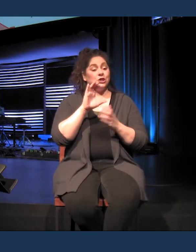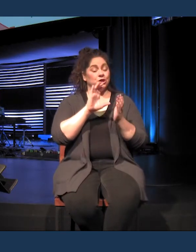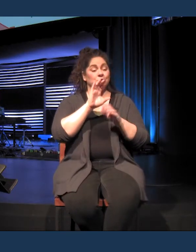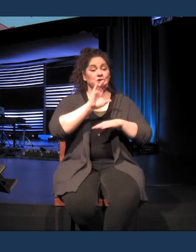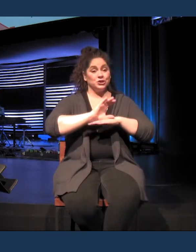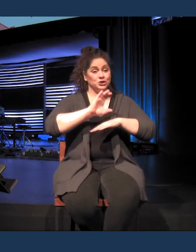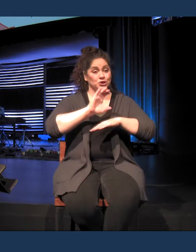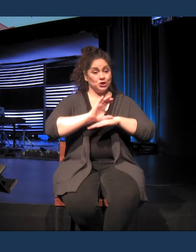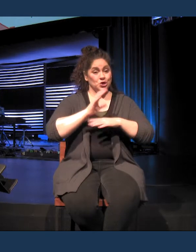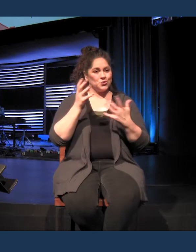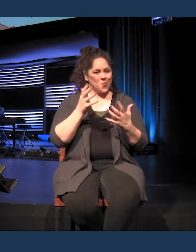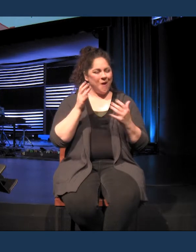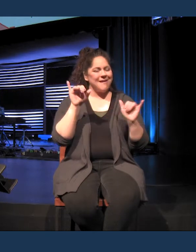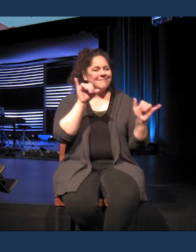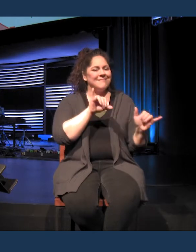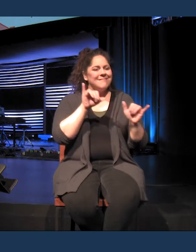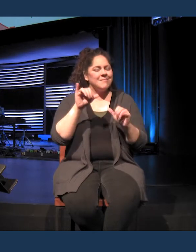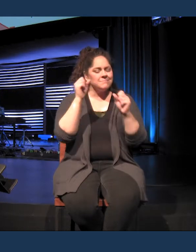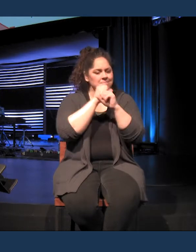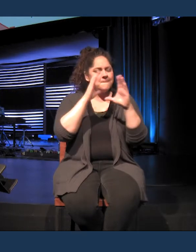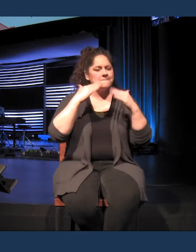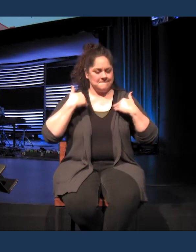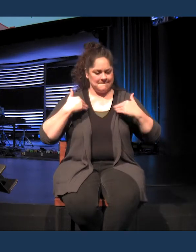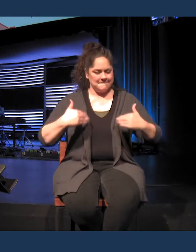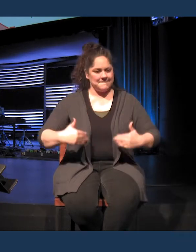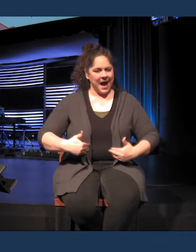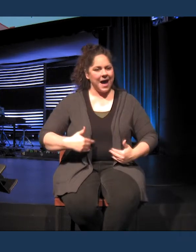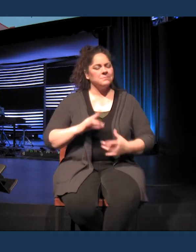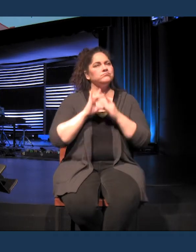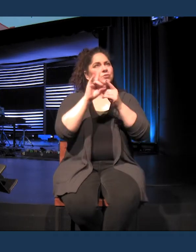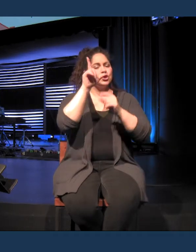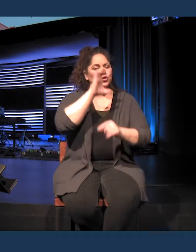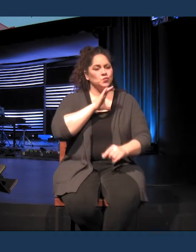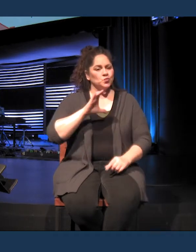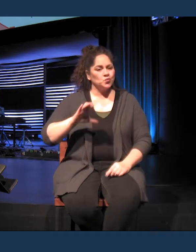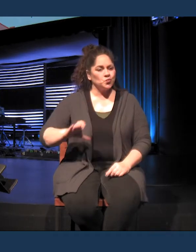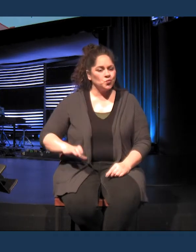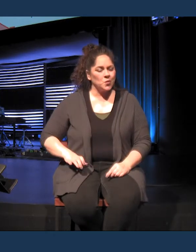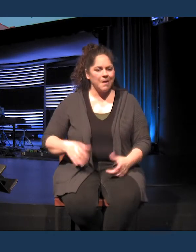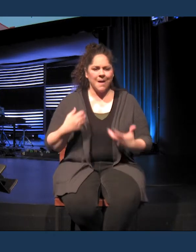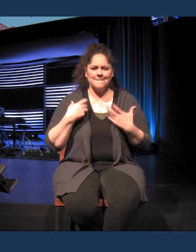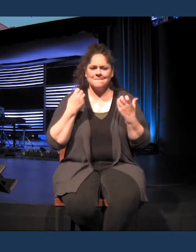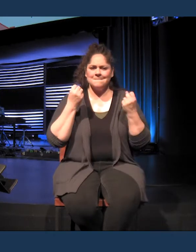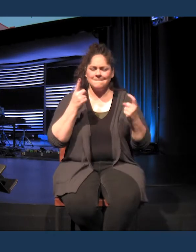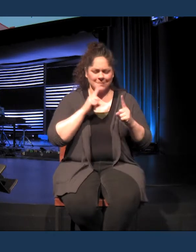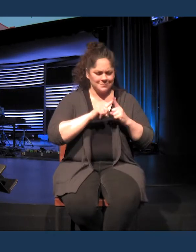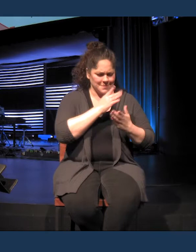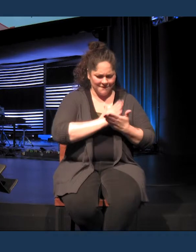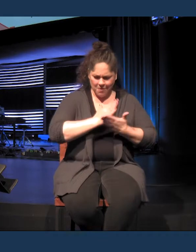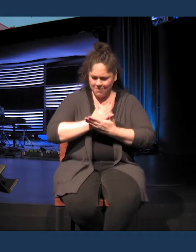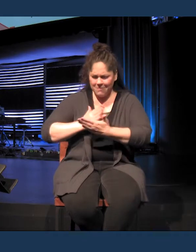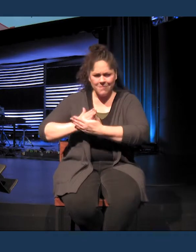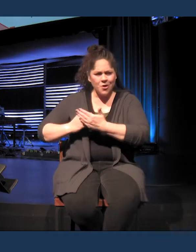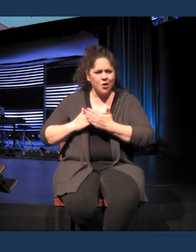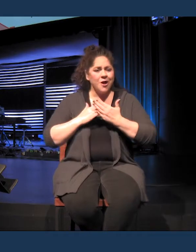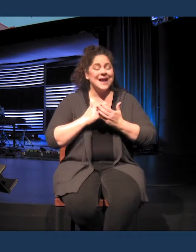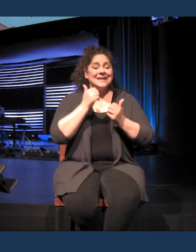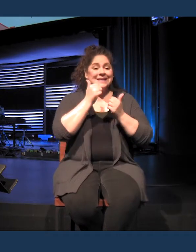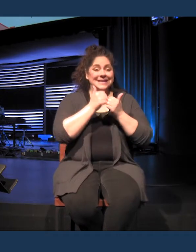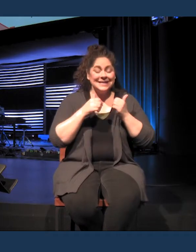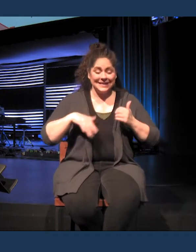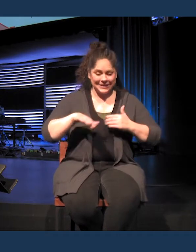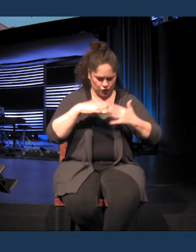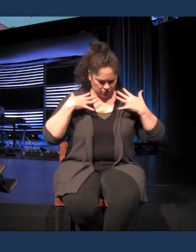of Christ. A body made up of many members, where every member